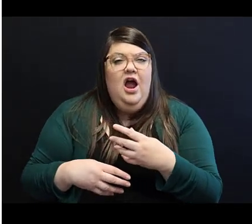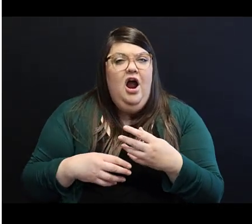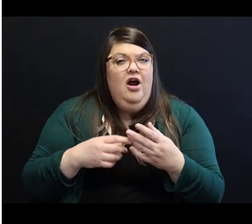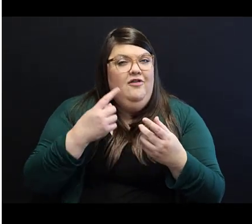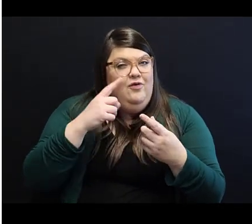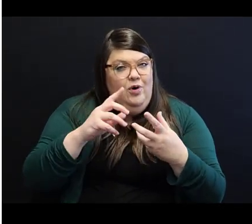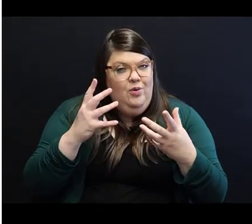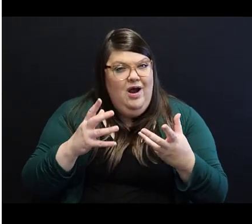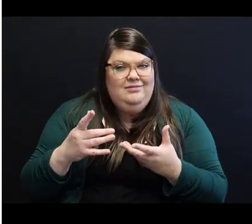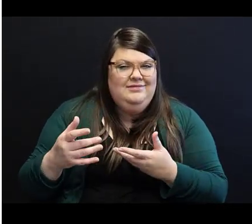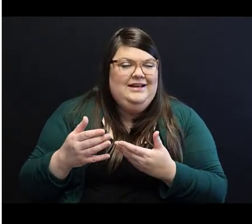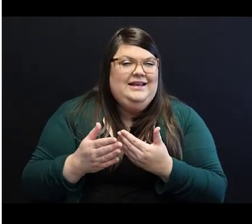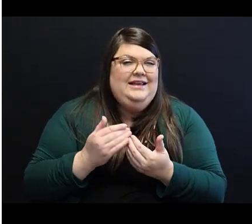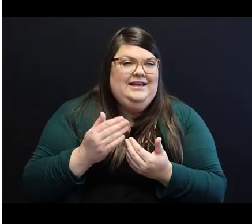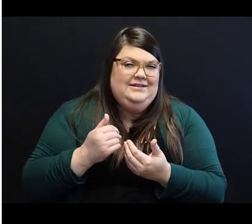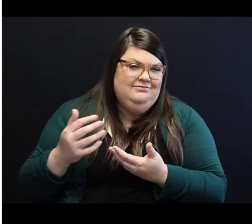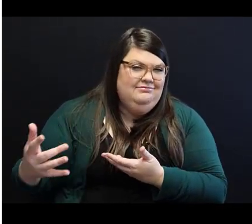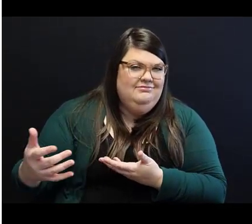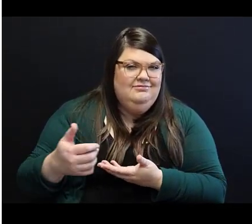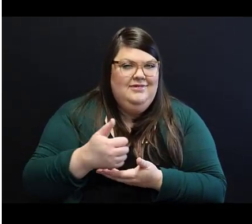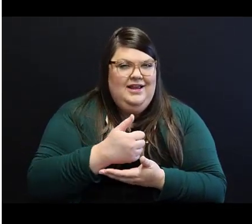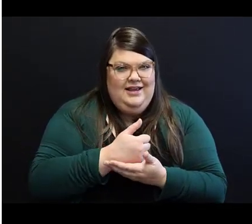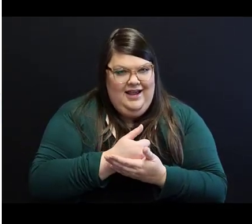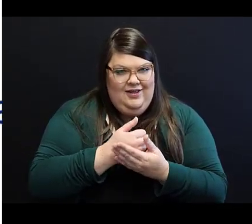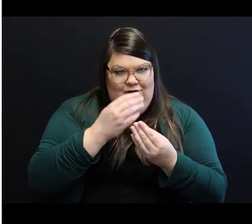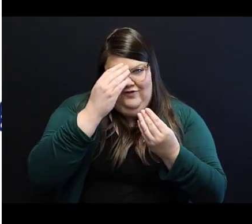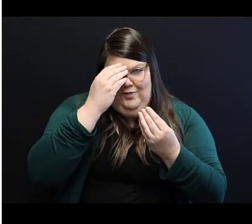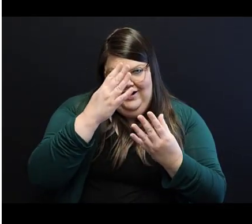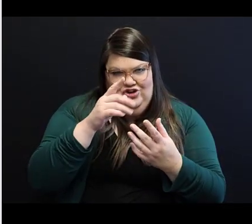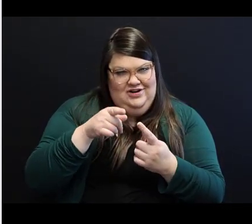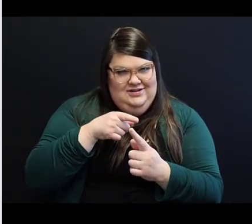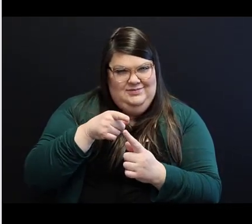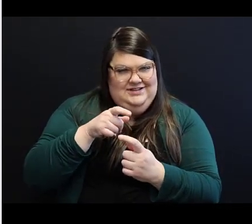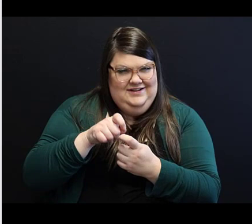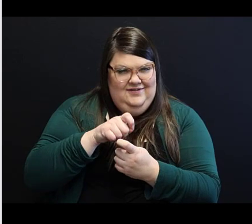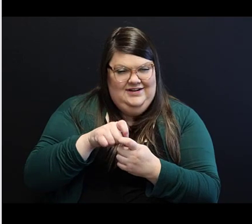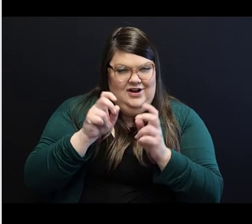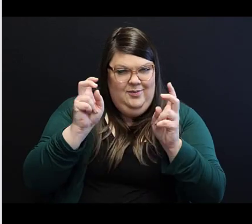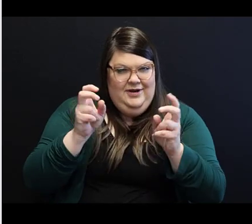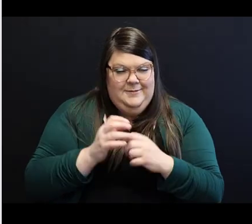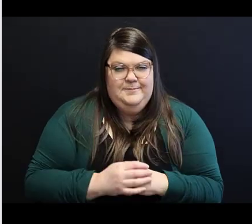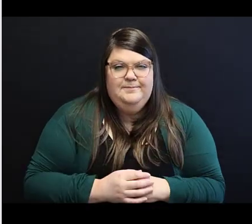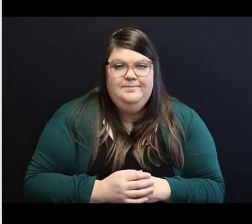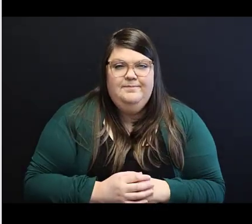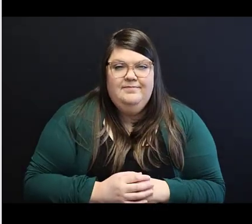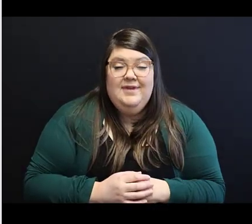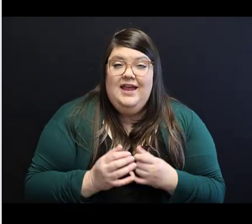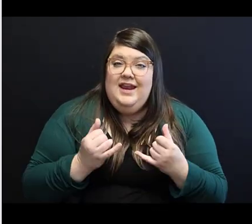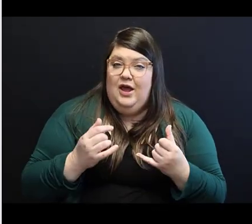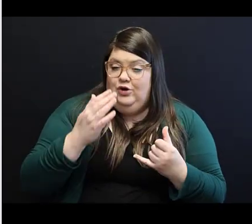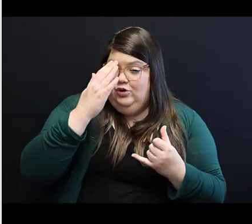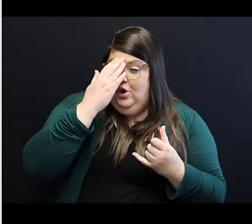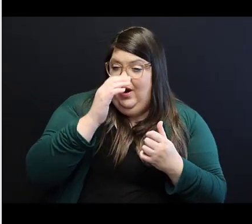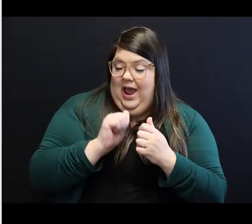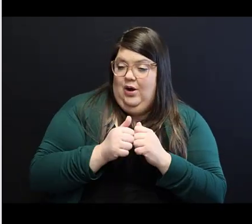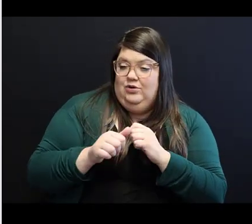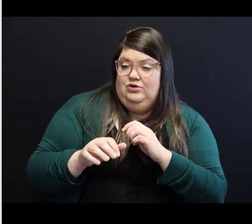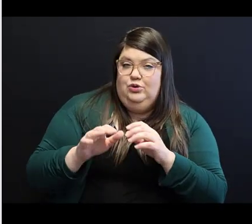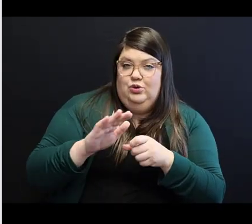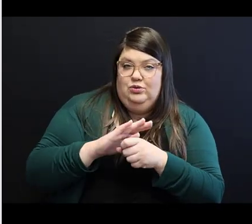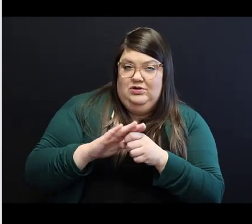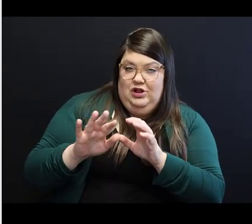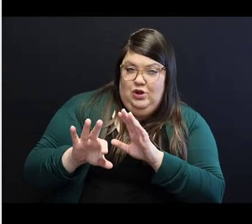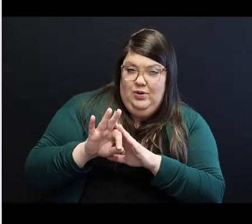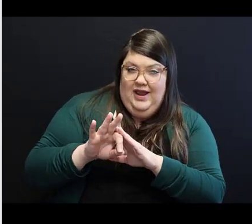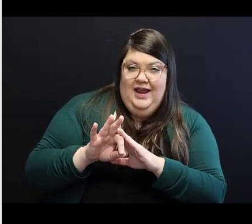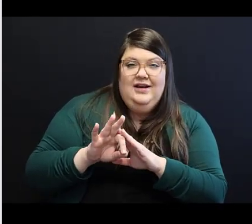gathering information on a specific topic easy. Now that you know how to locate and search a library for a curated list,